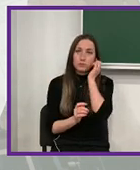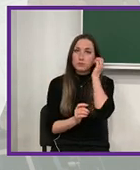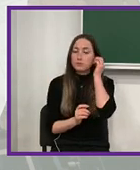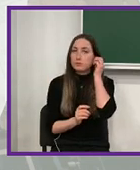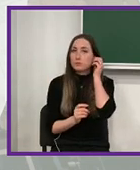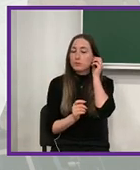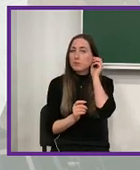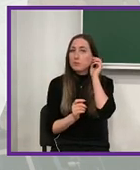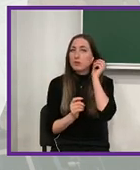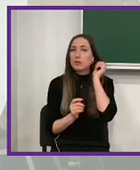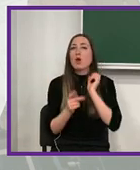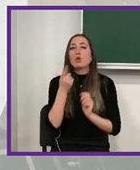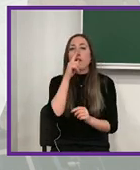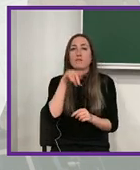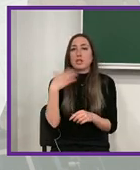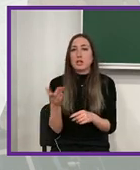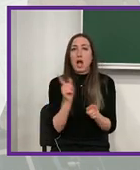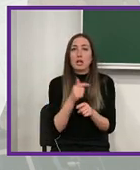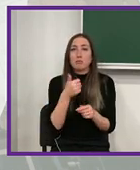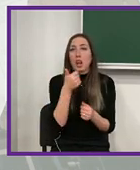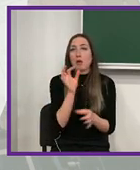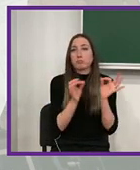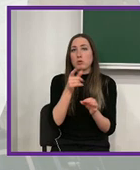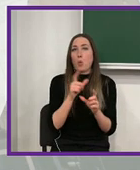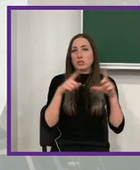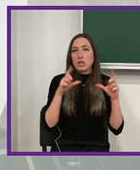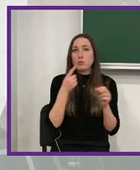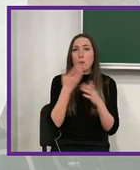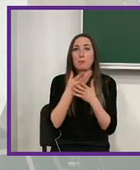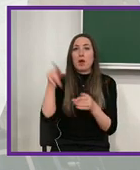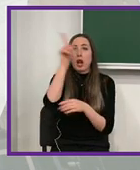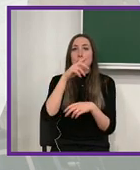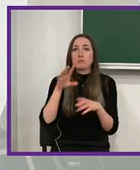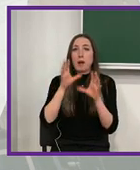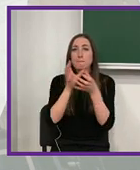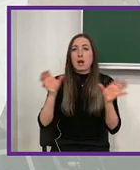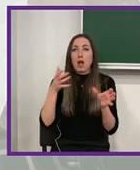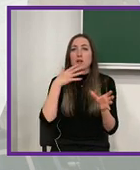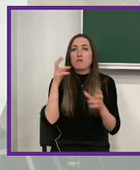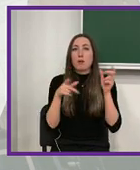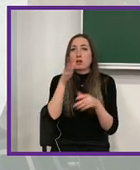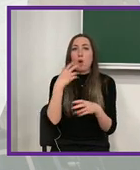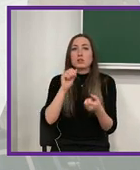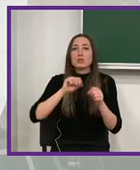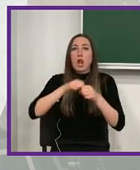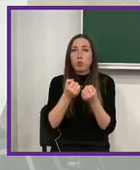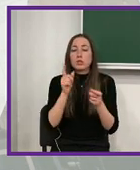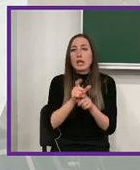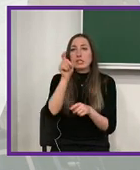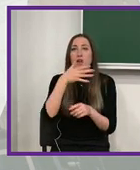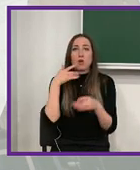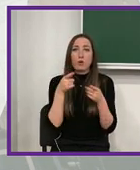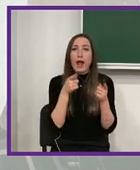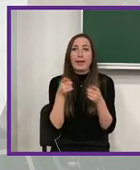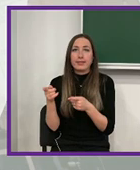No broken machine. On the other hand, no risk of people getting harmed because the machine is not working properly, right? So it's kind of